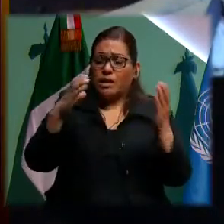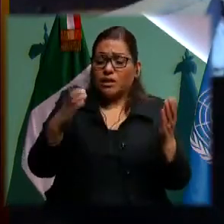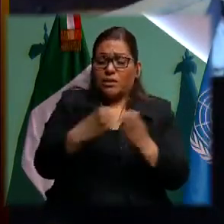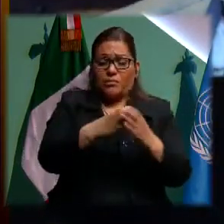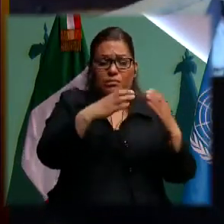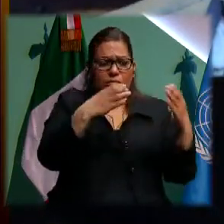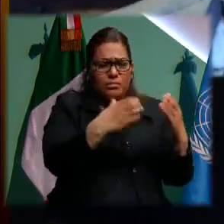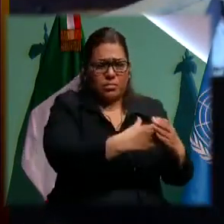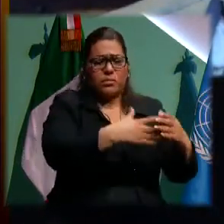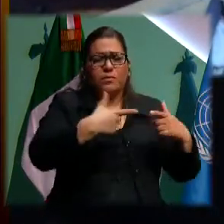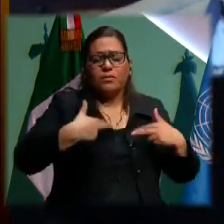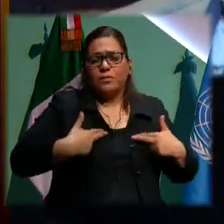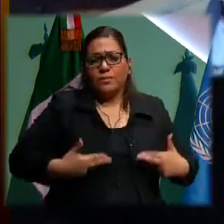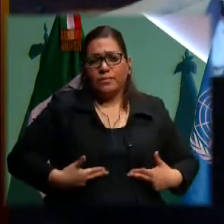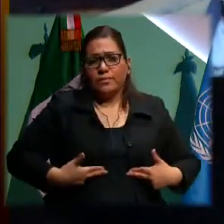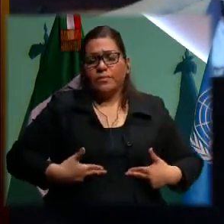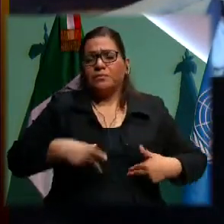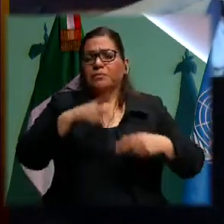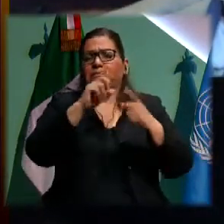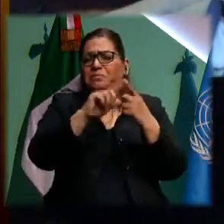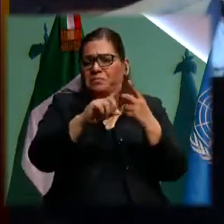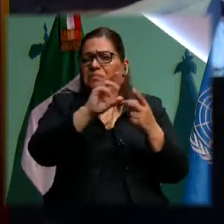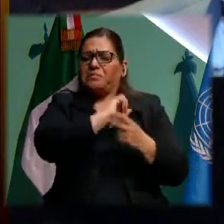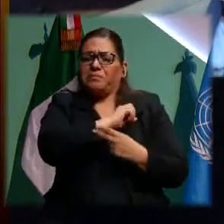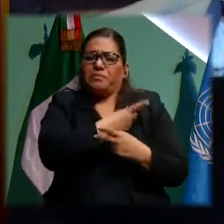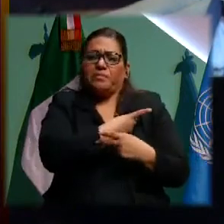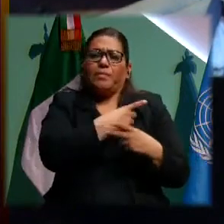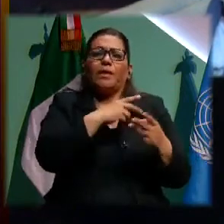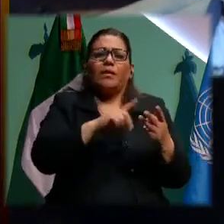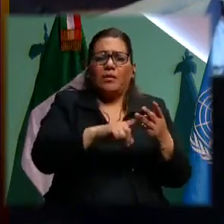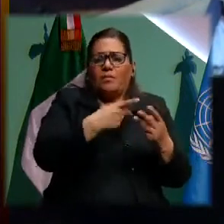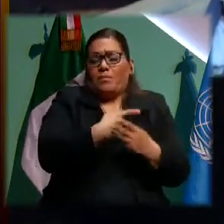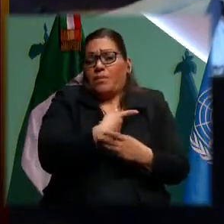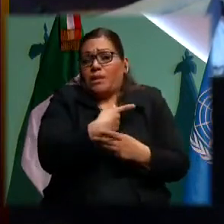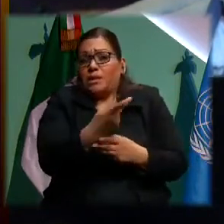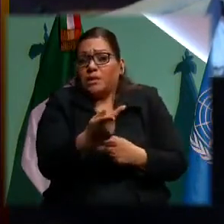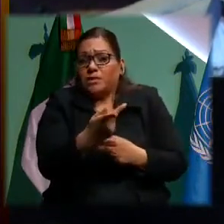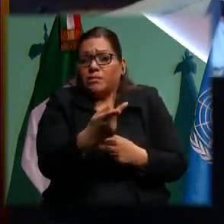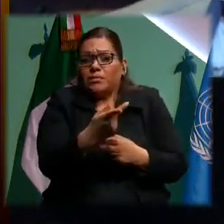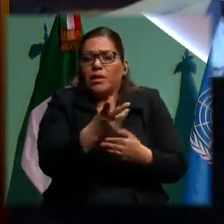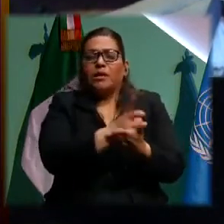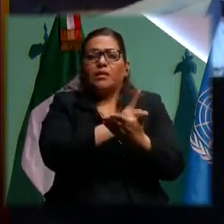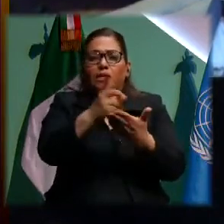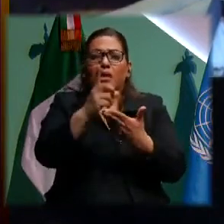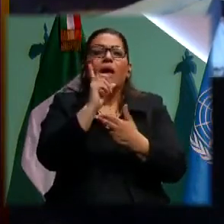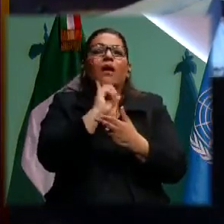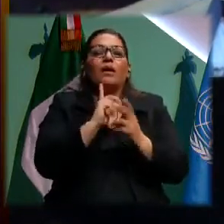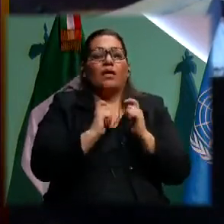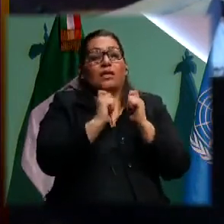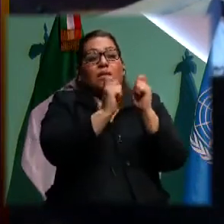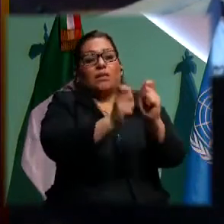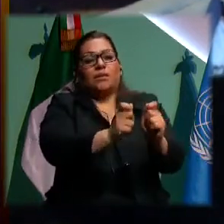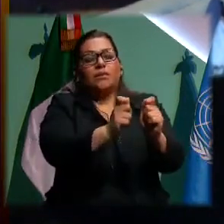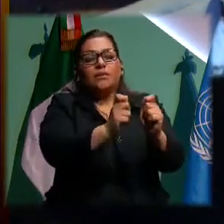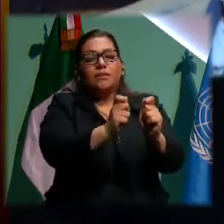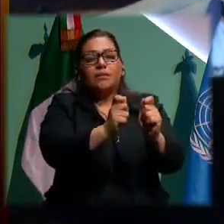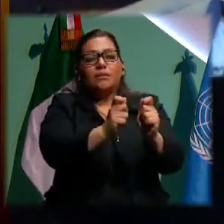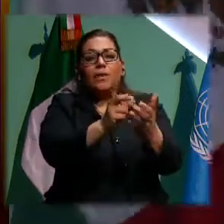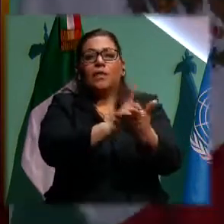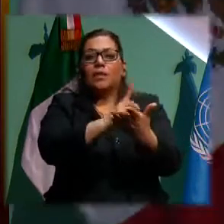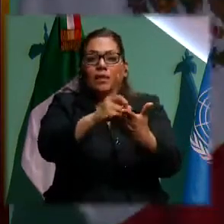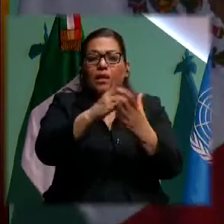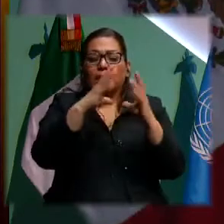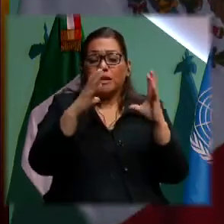education, healthcare, poverty alleviation, the rights of women, the rights of minority people in all